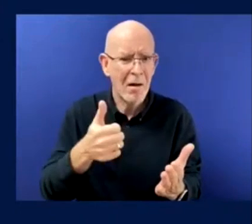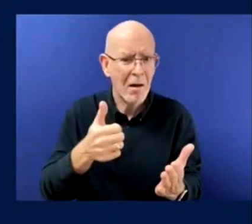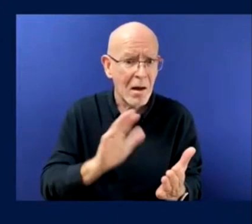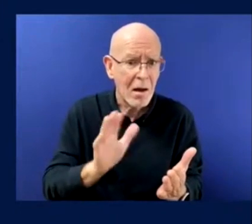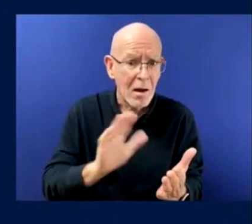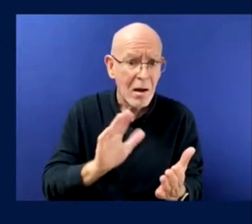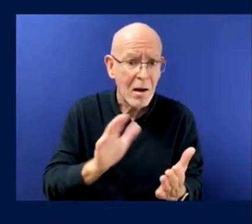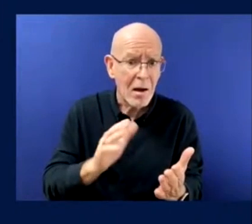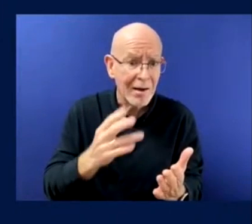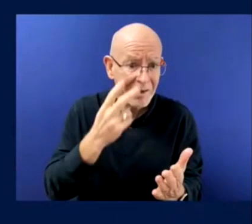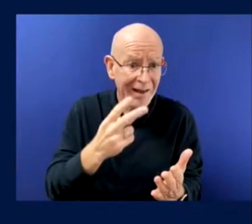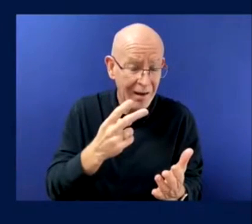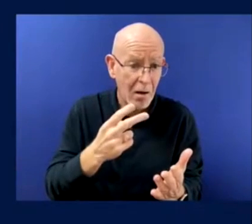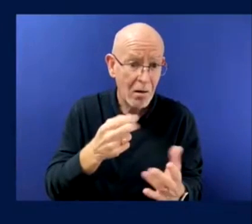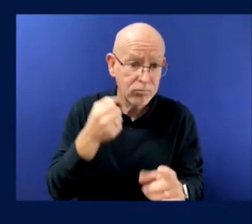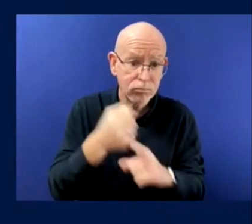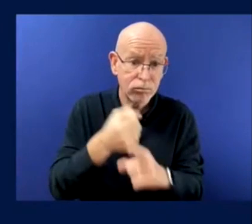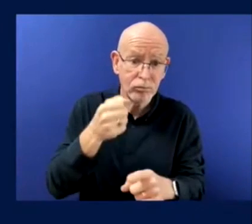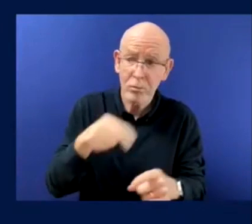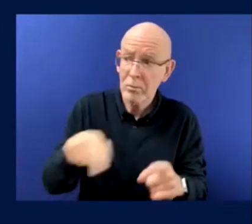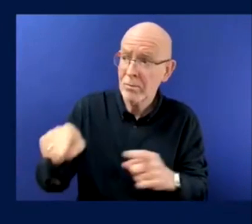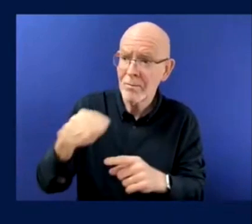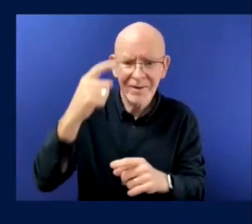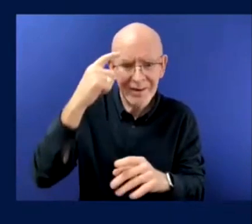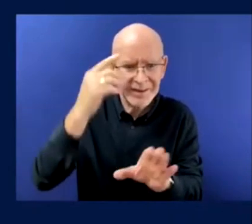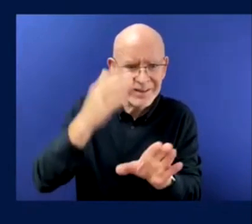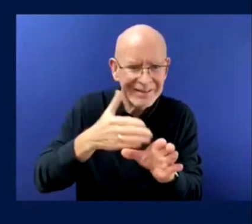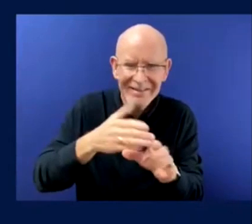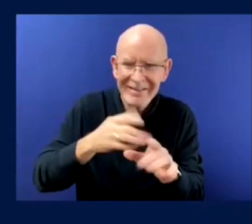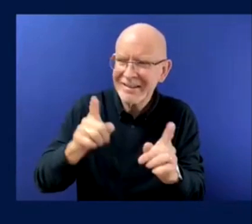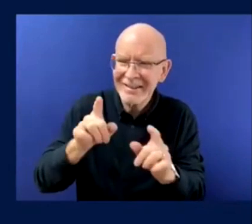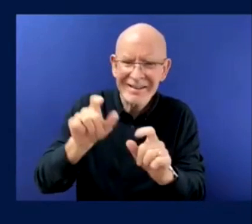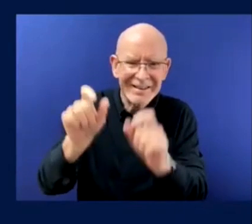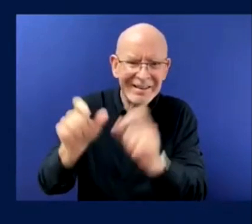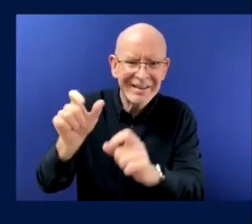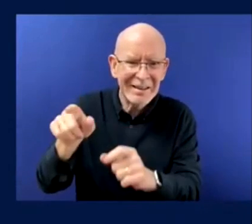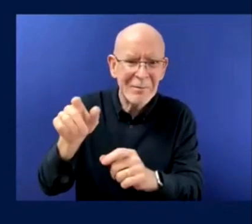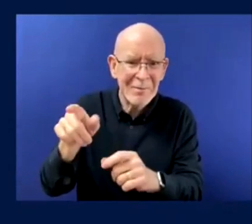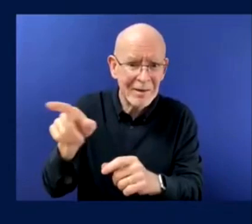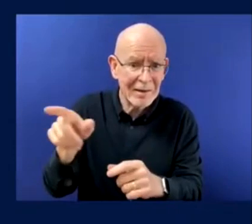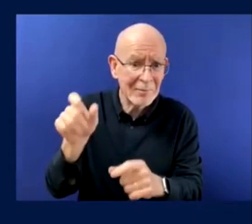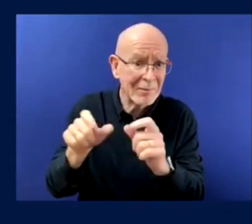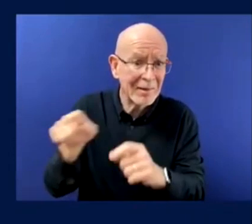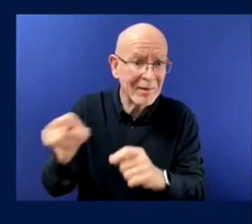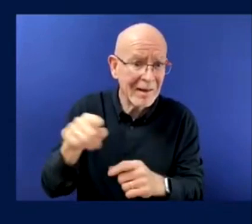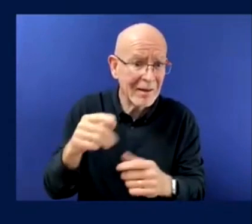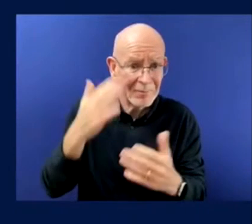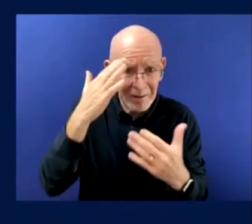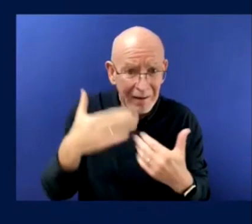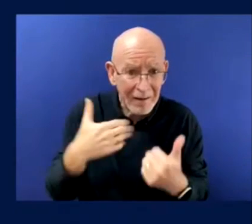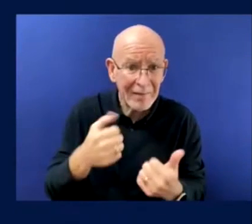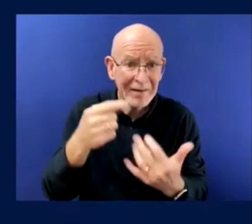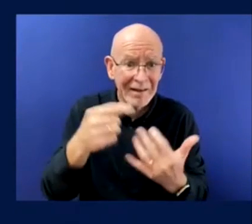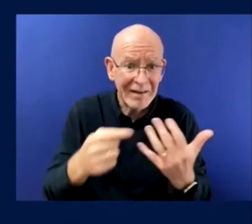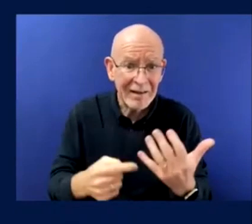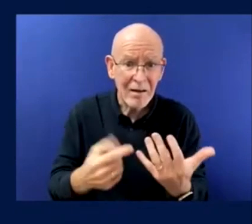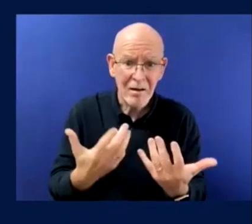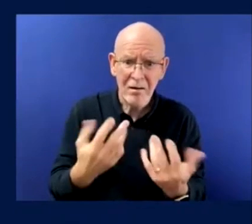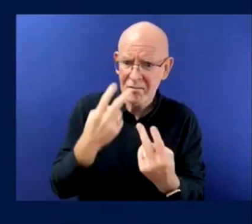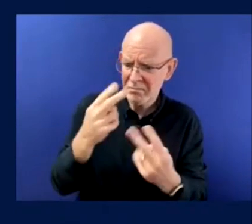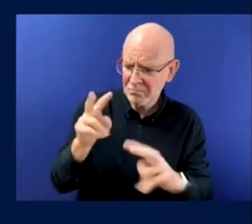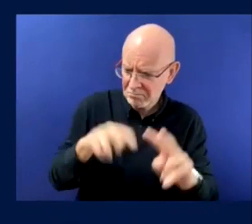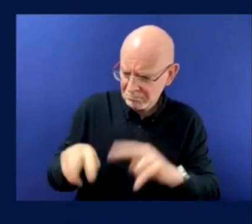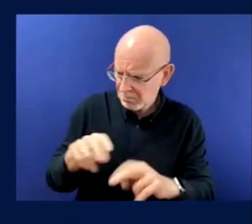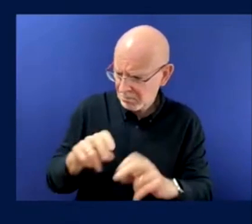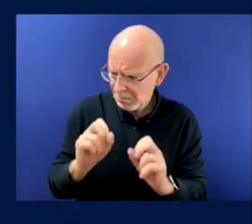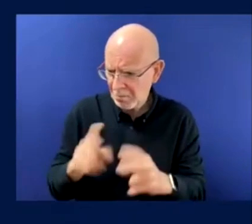as possible in order to reach fans and enable them to rejig their plans or readjust their mindset going into a day that's going to be